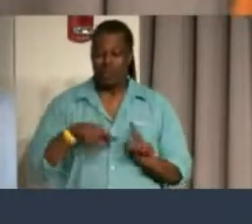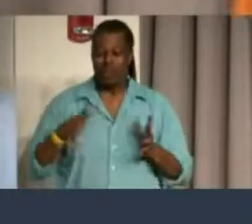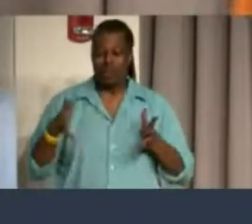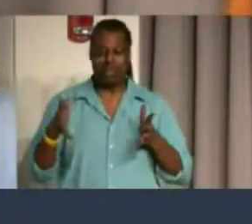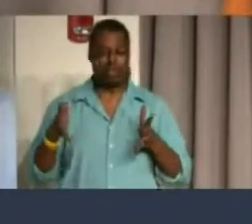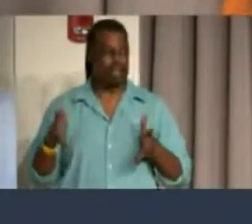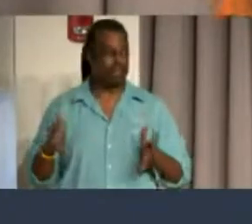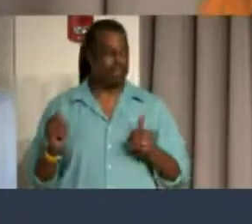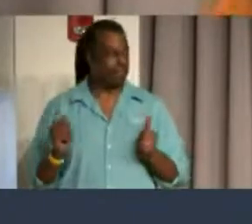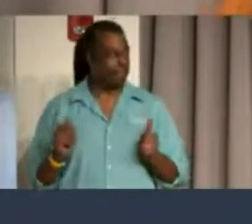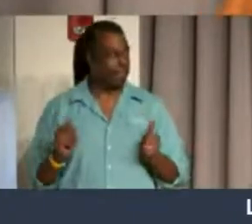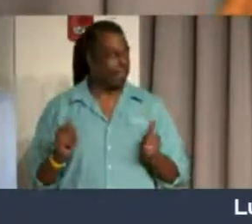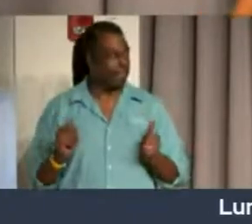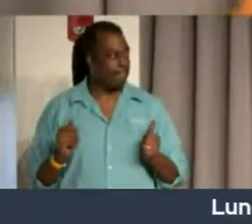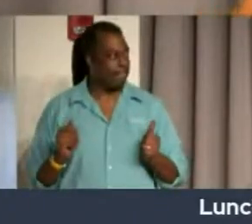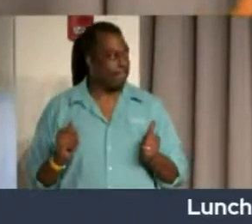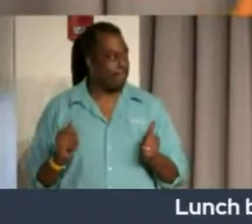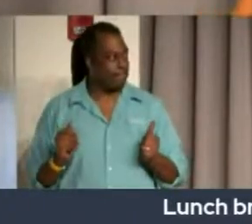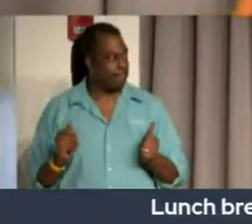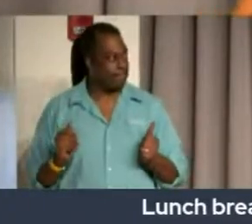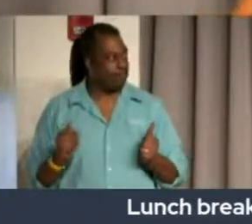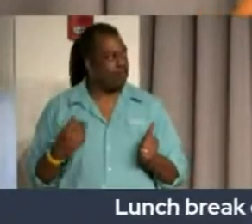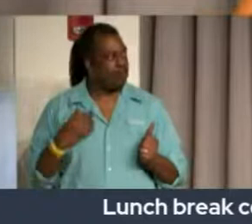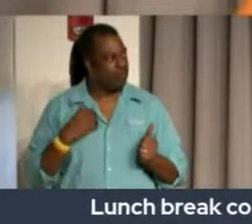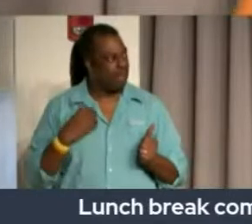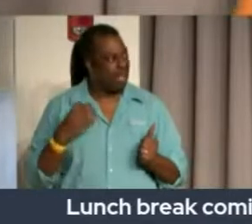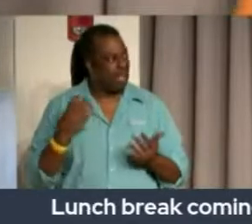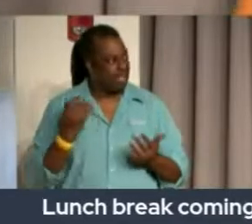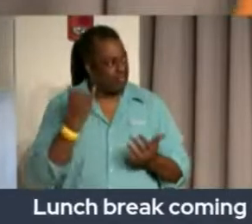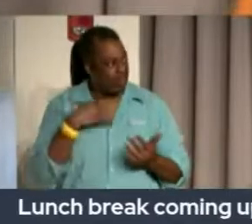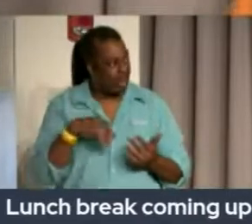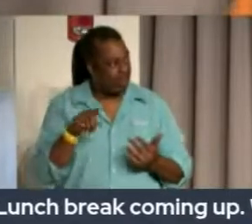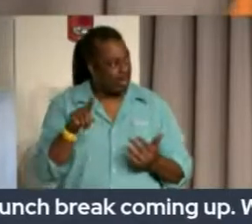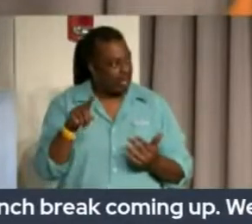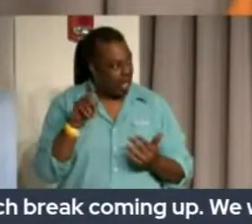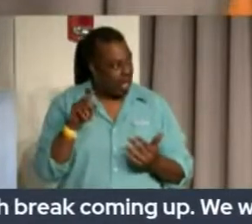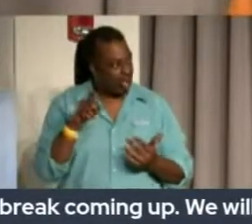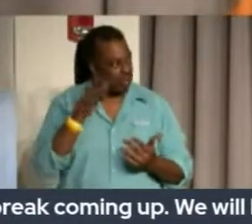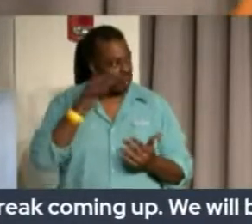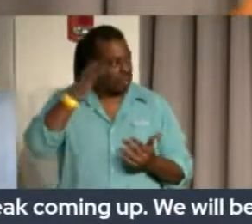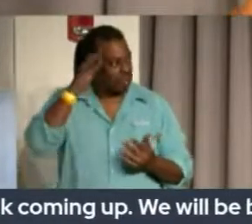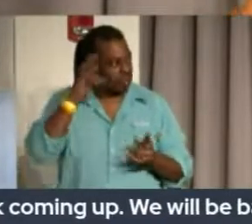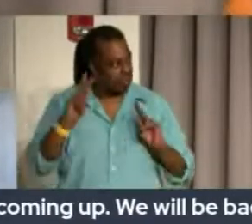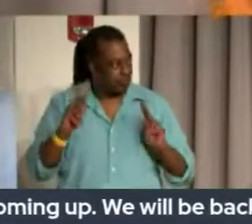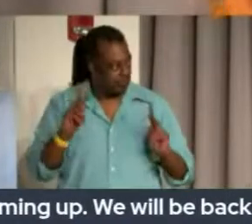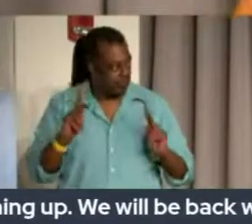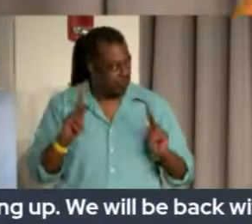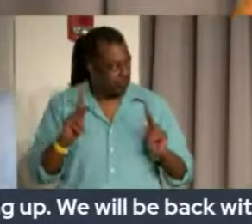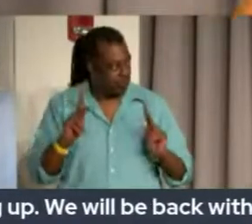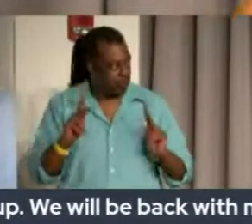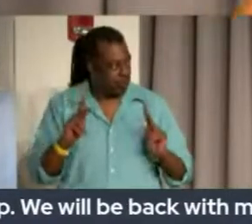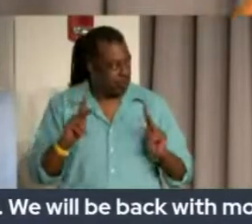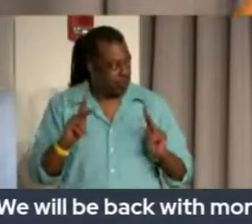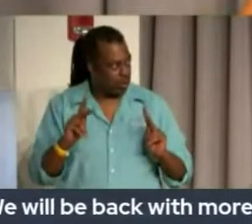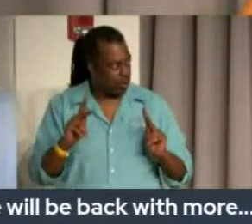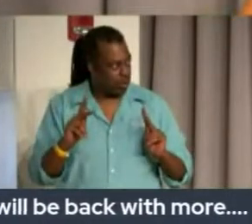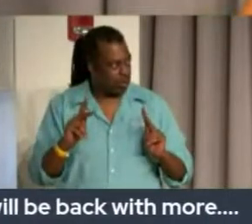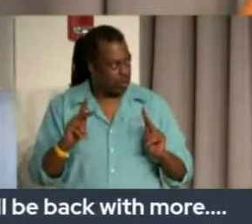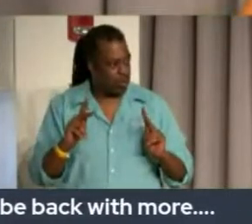If you have 100 indigenous people, you're going to have 98 indigenous